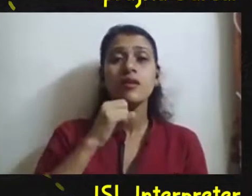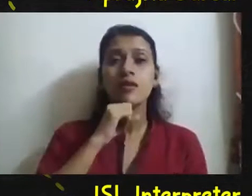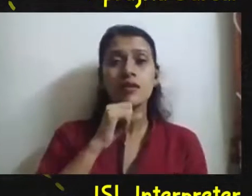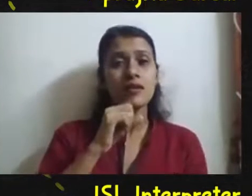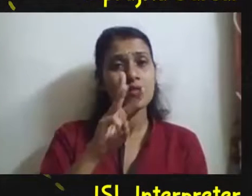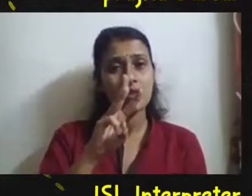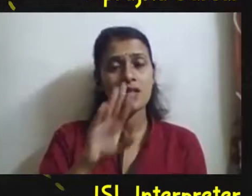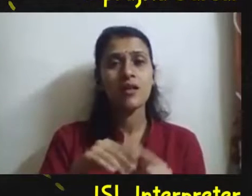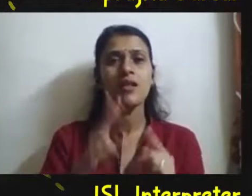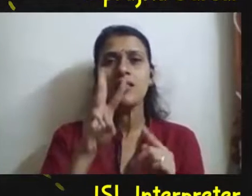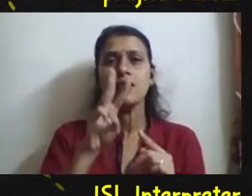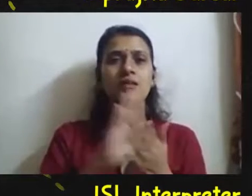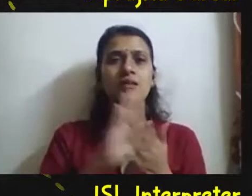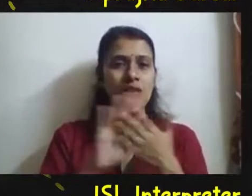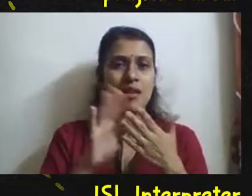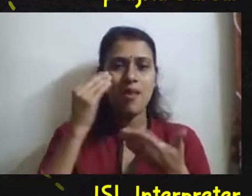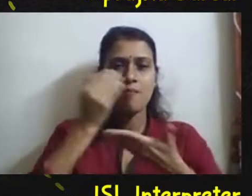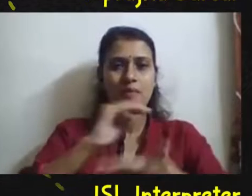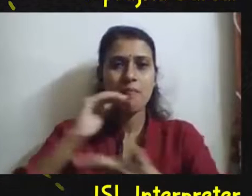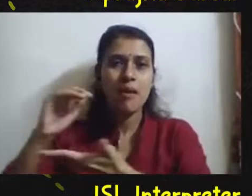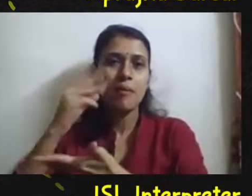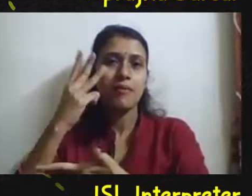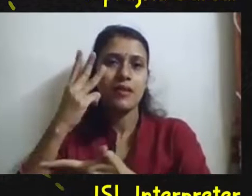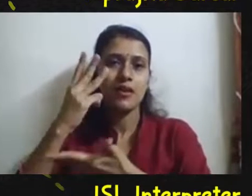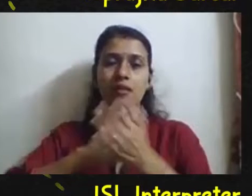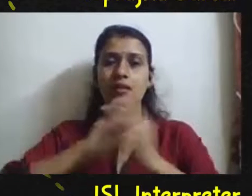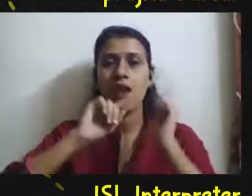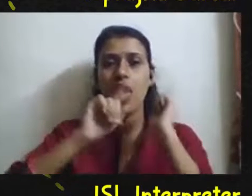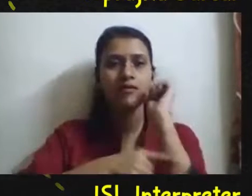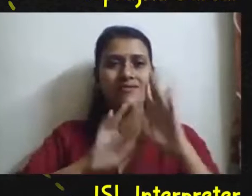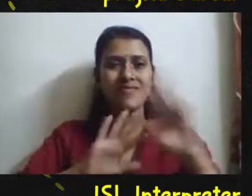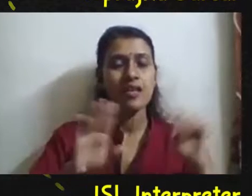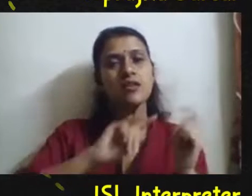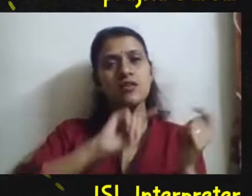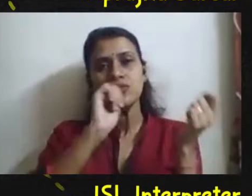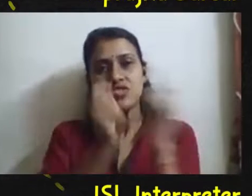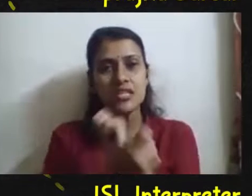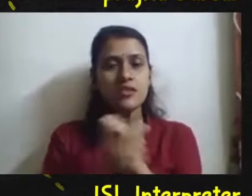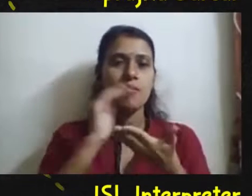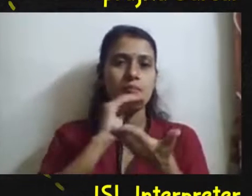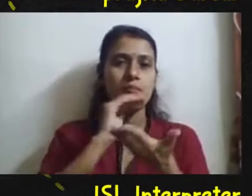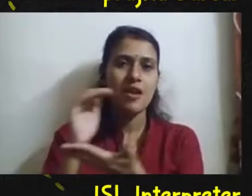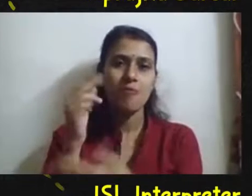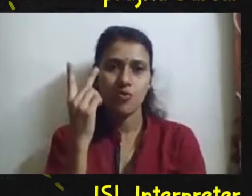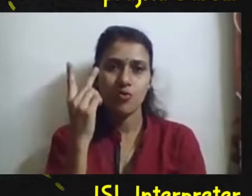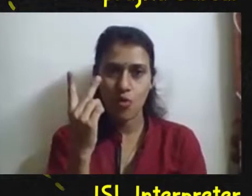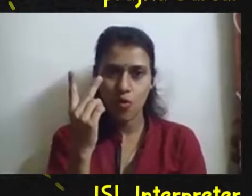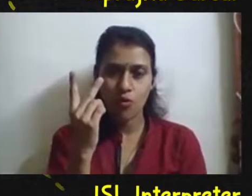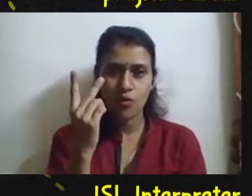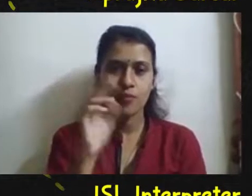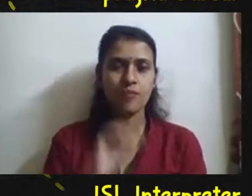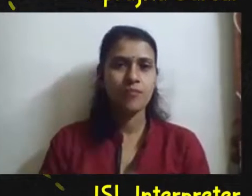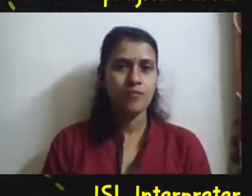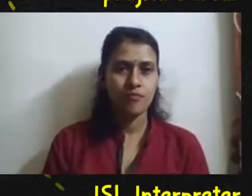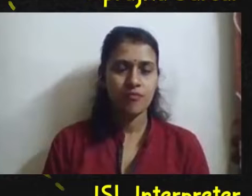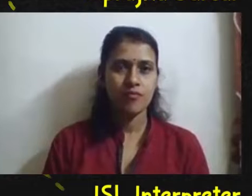teen becomes do, and so the idea of the small family is from two child family